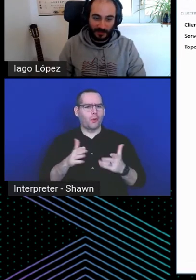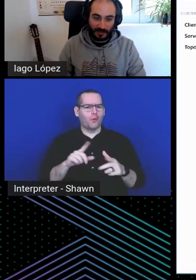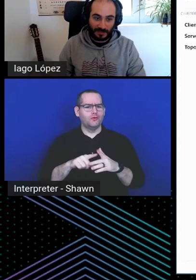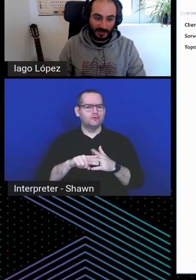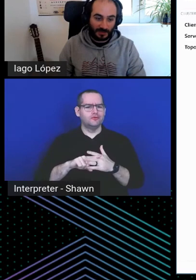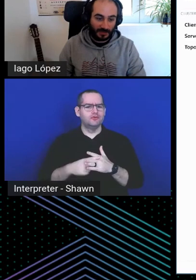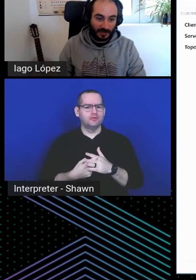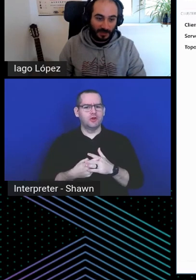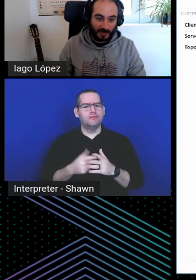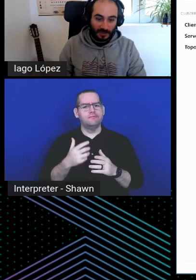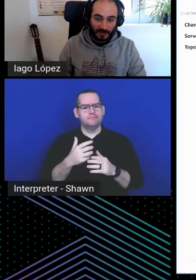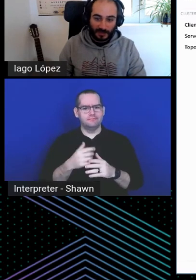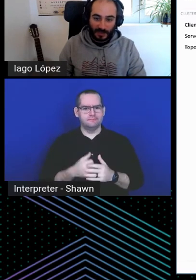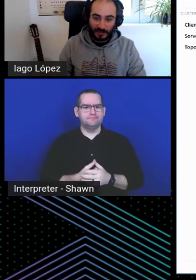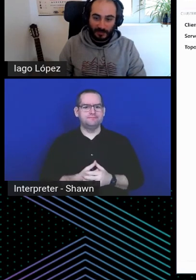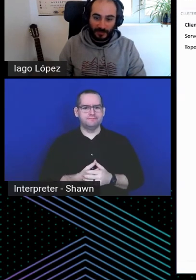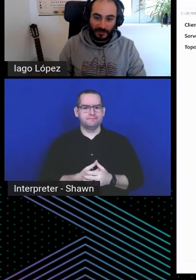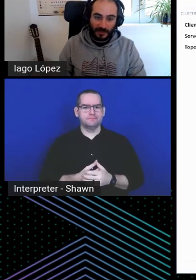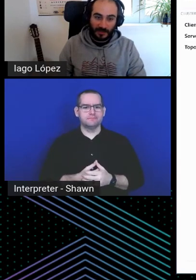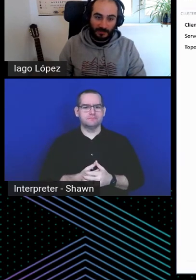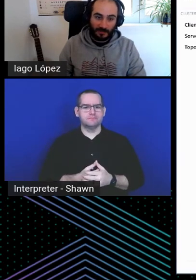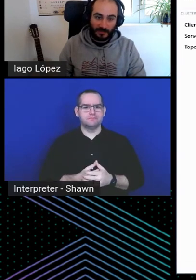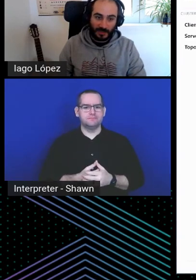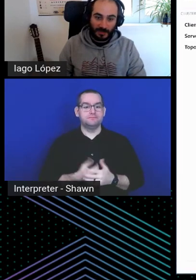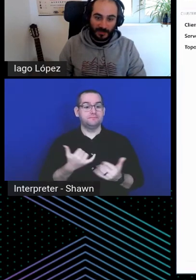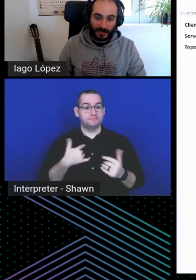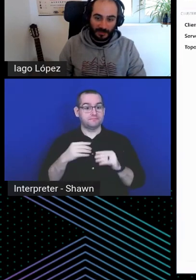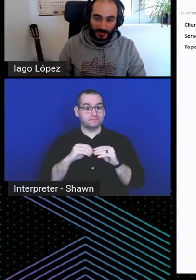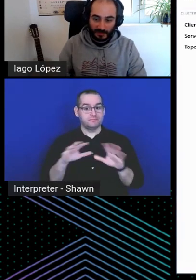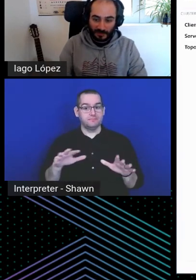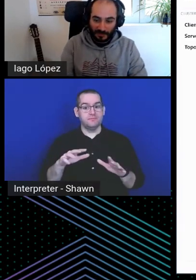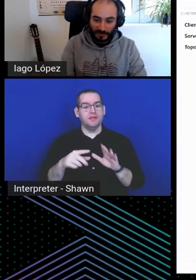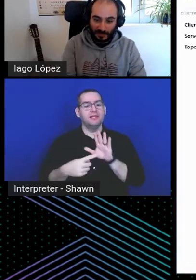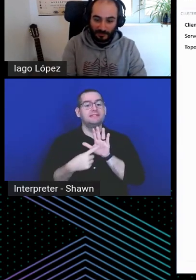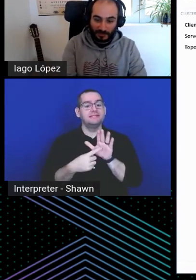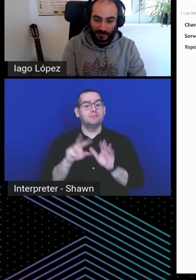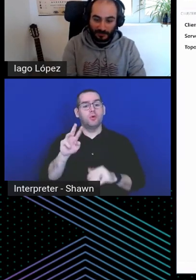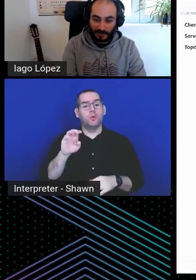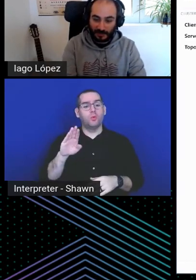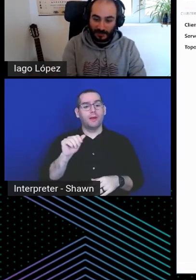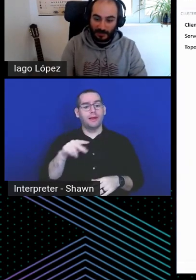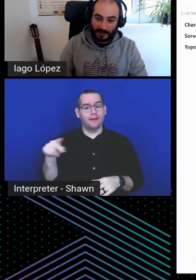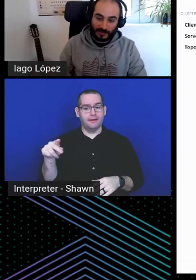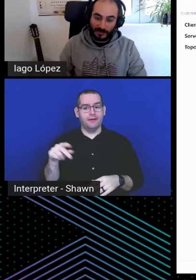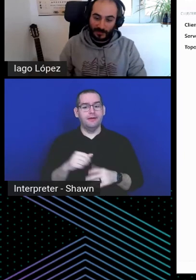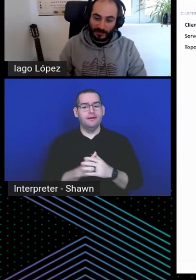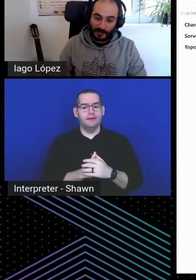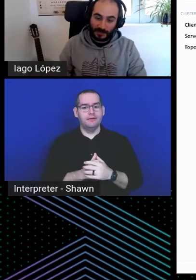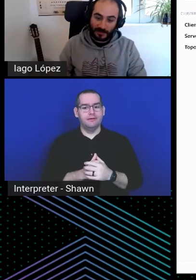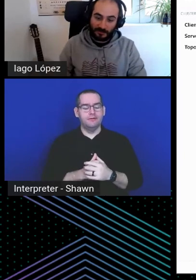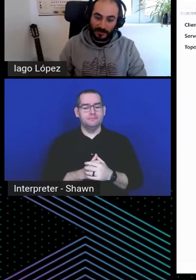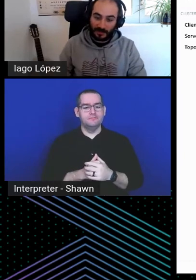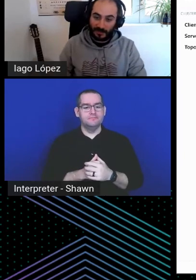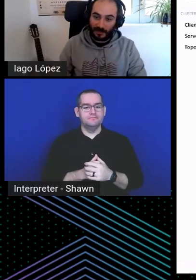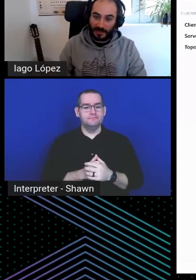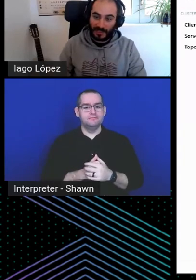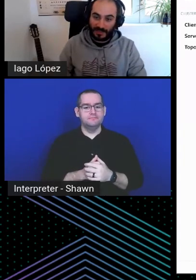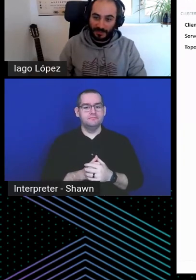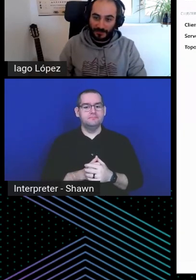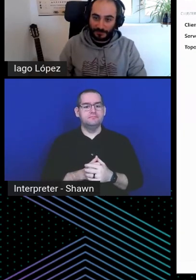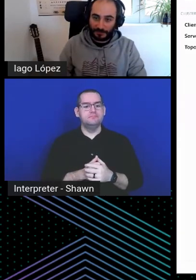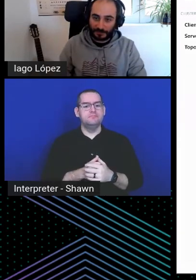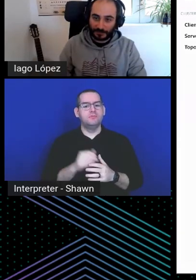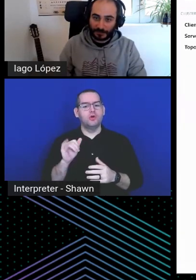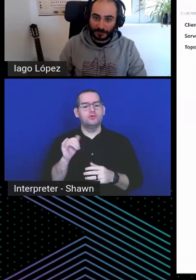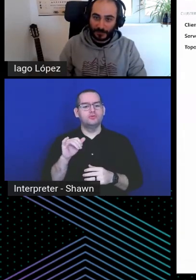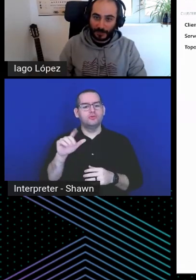reading the getting started. So I'm deploying a demo web application, and then I'm deploying a traffic load